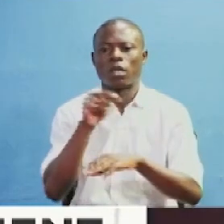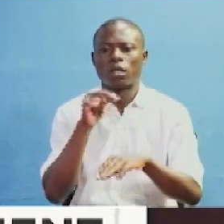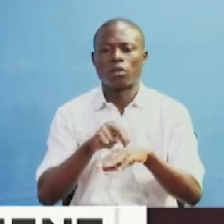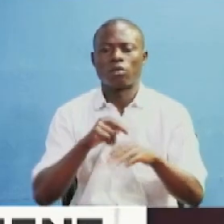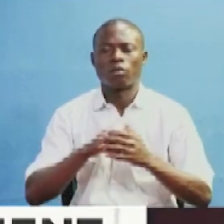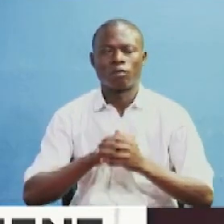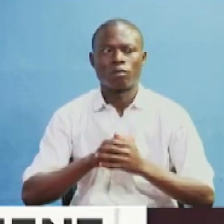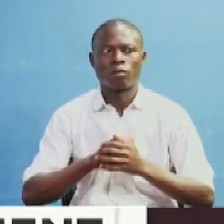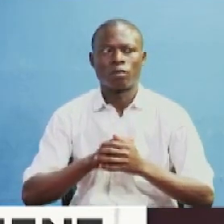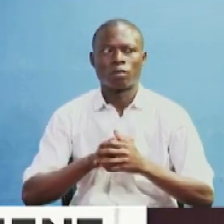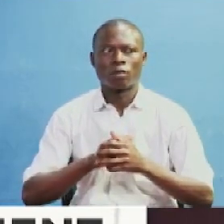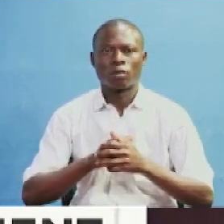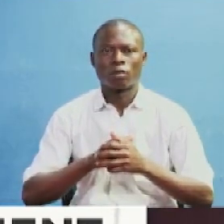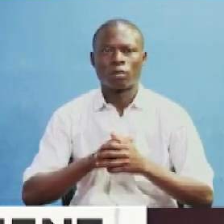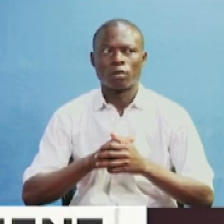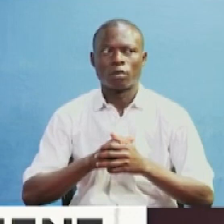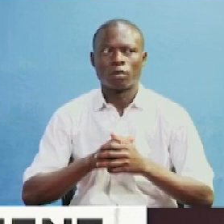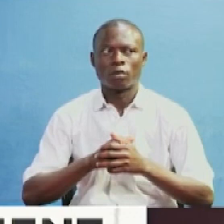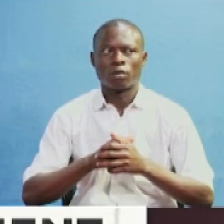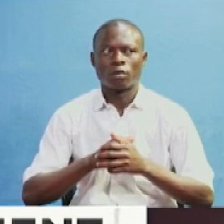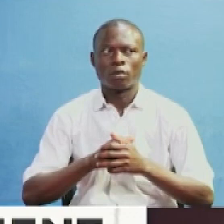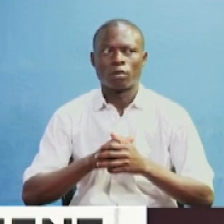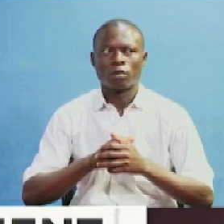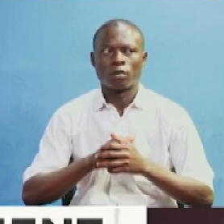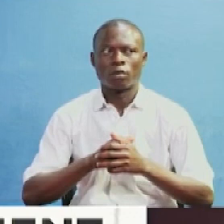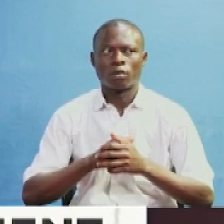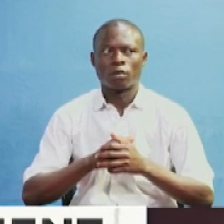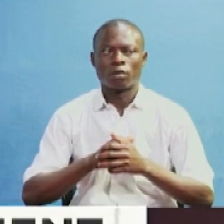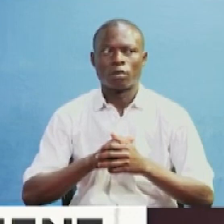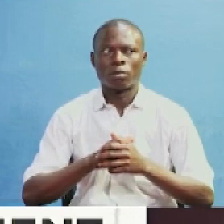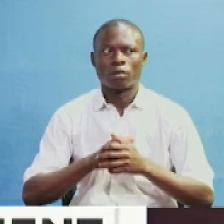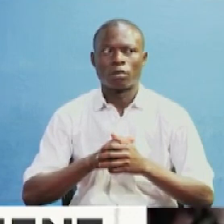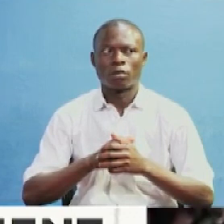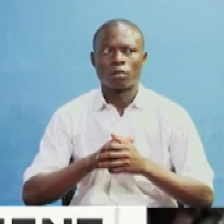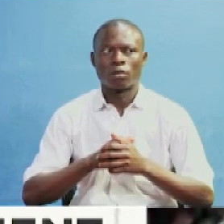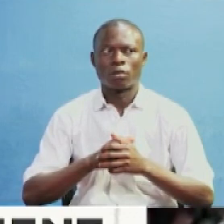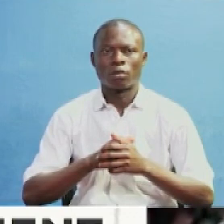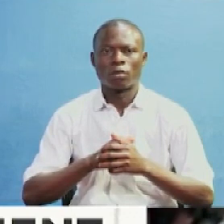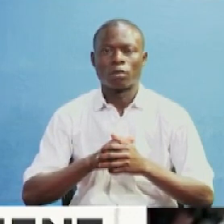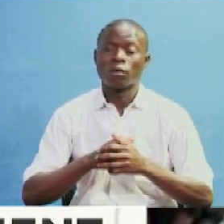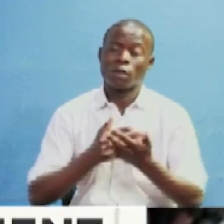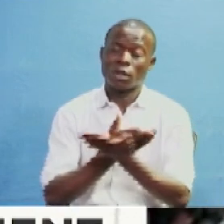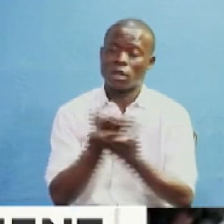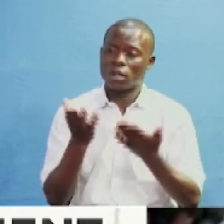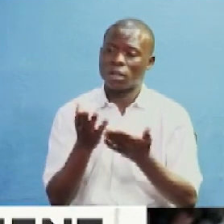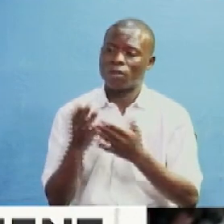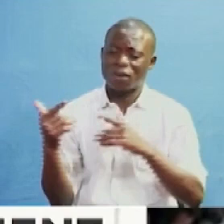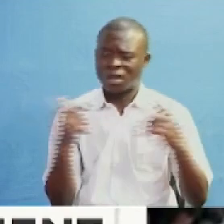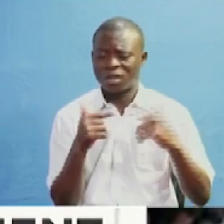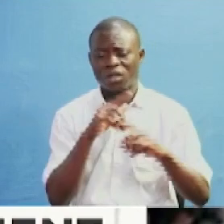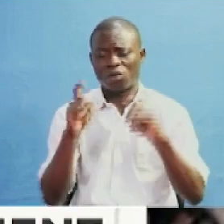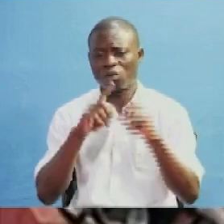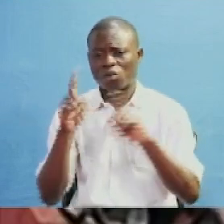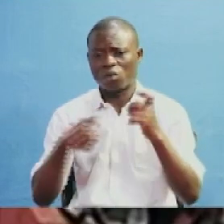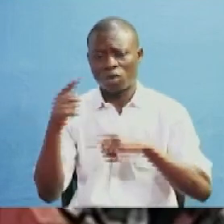Order, Honorable. Order, Sergeant. Open. This raises critical questions.